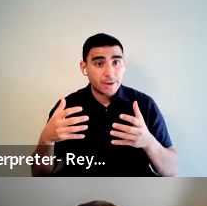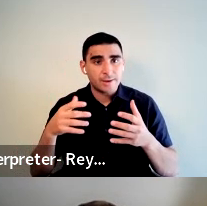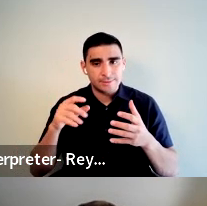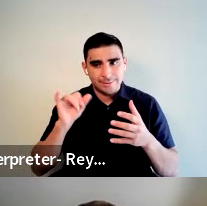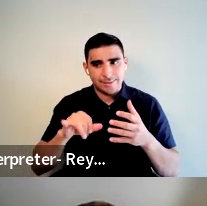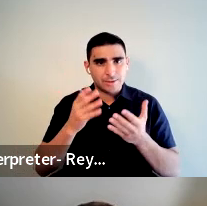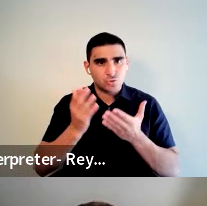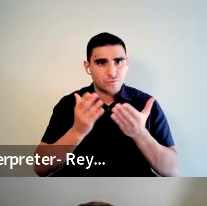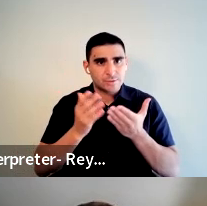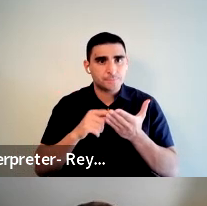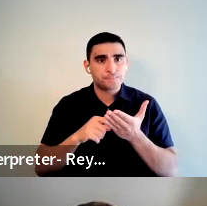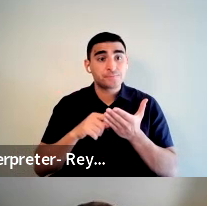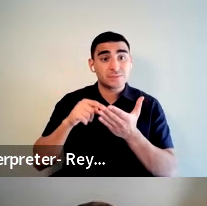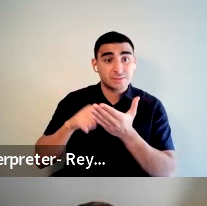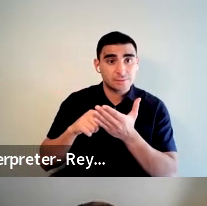services